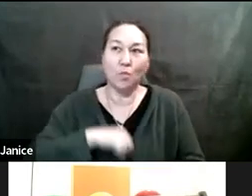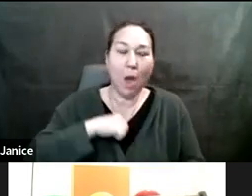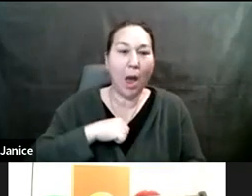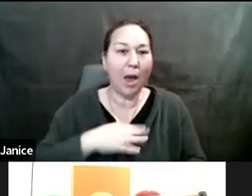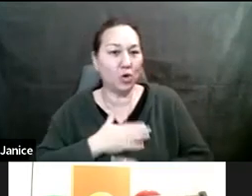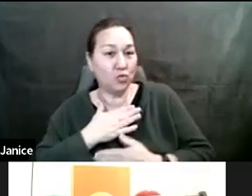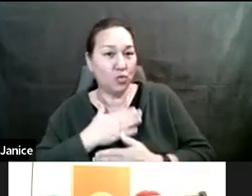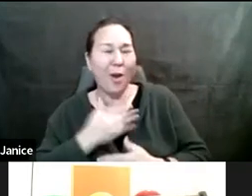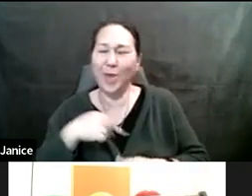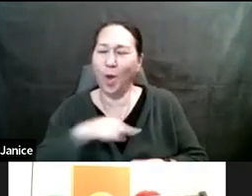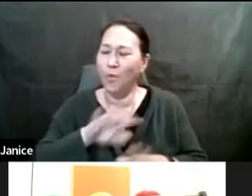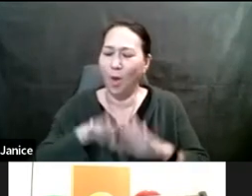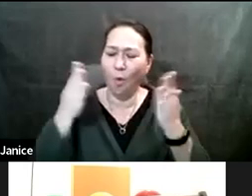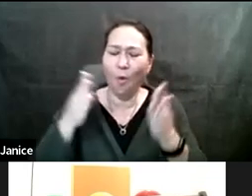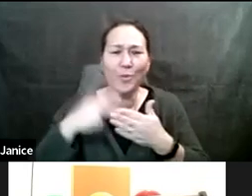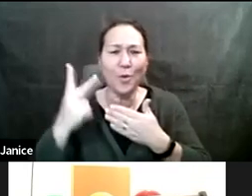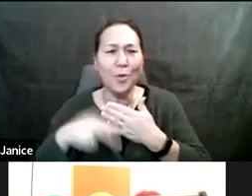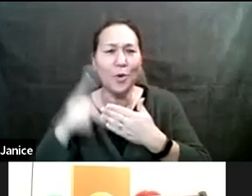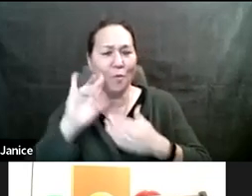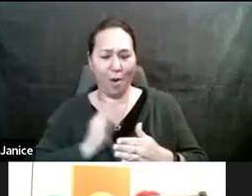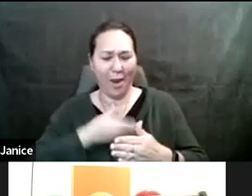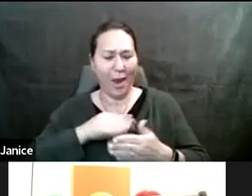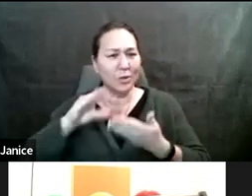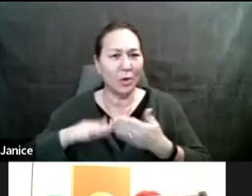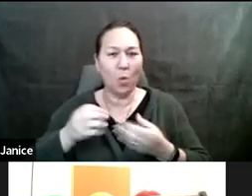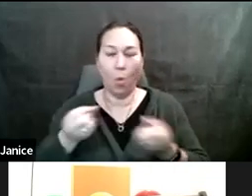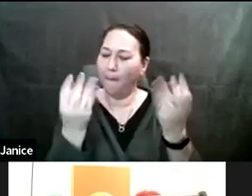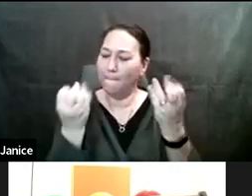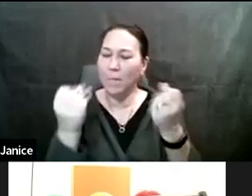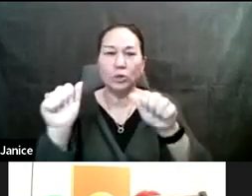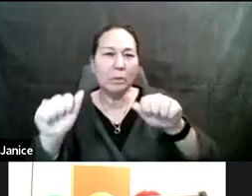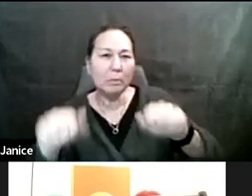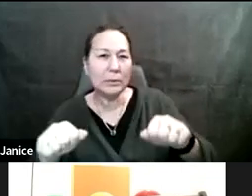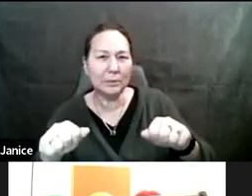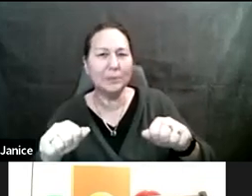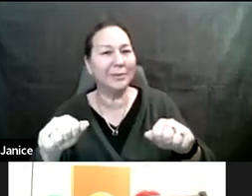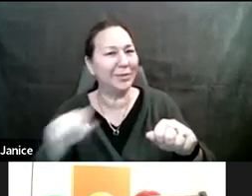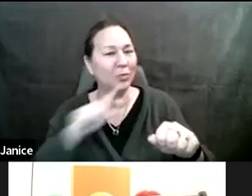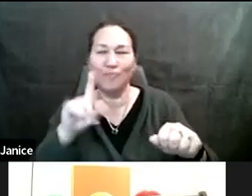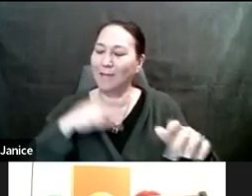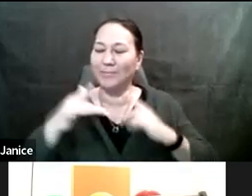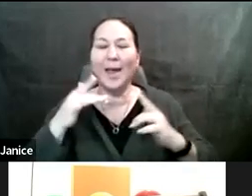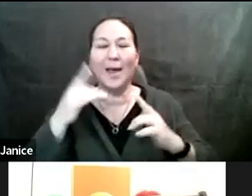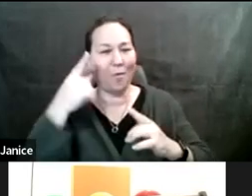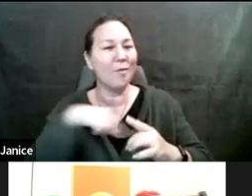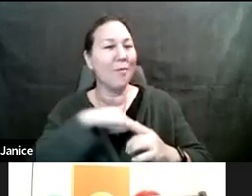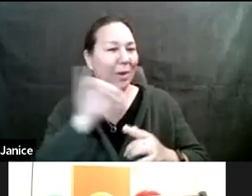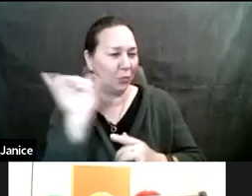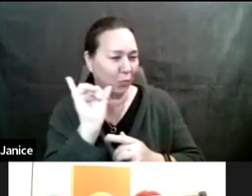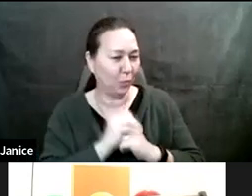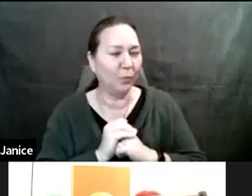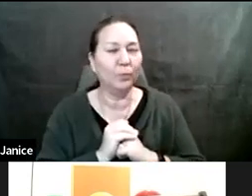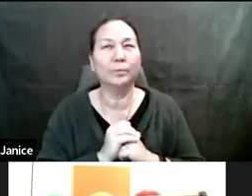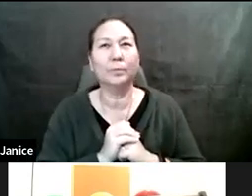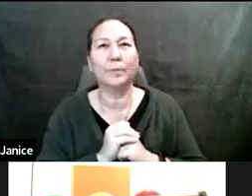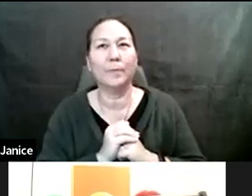have open programs for our students with multiple abilities is very exciting to us too and um